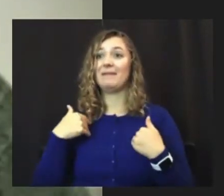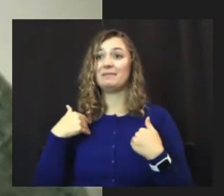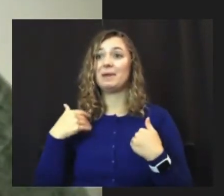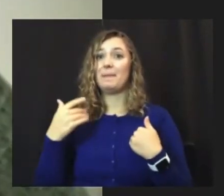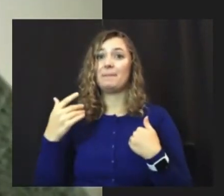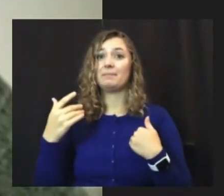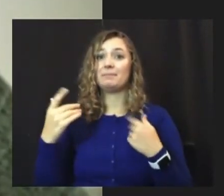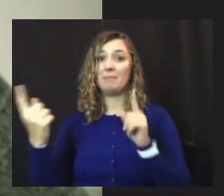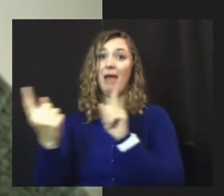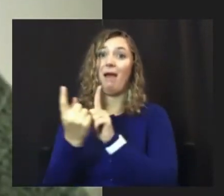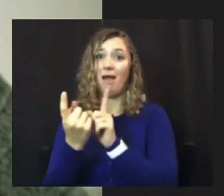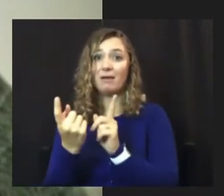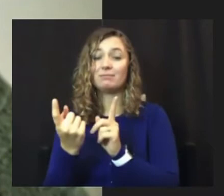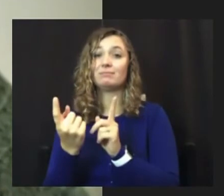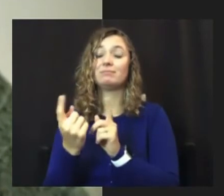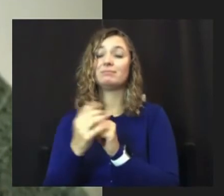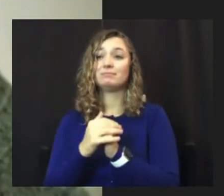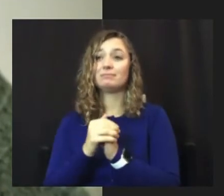now.